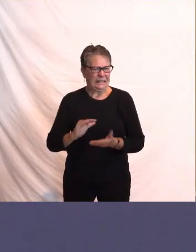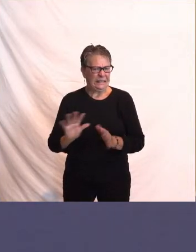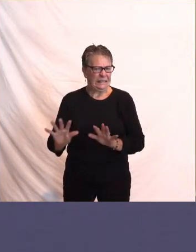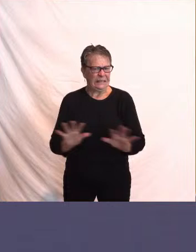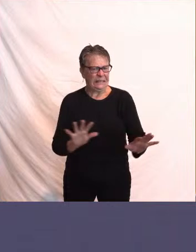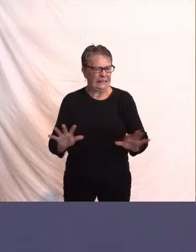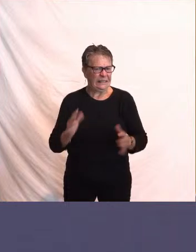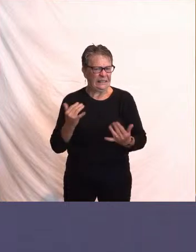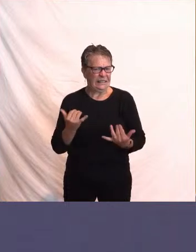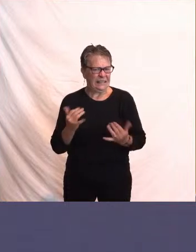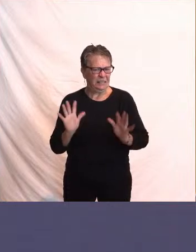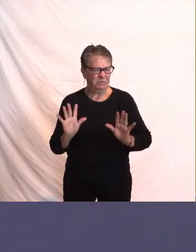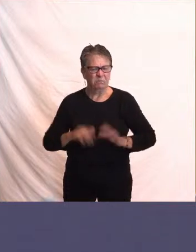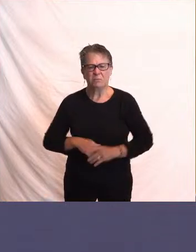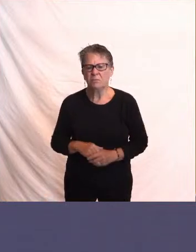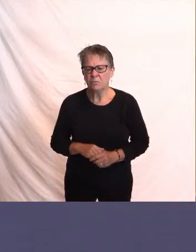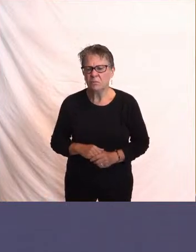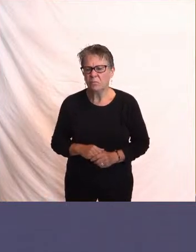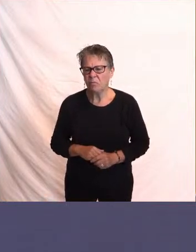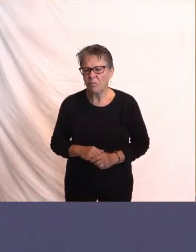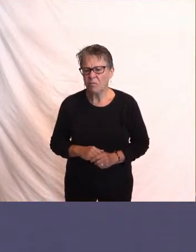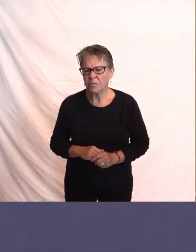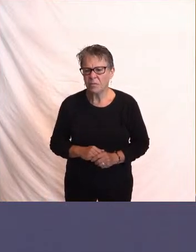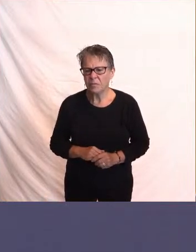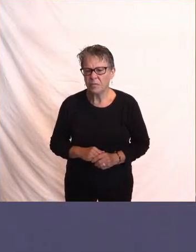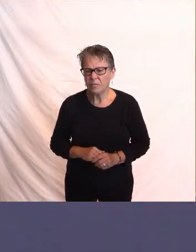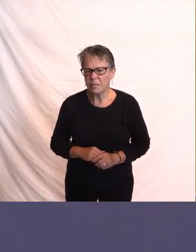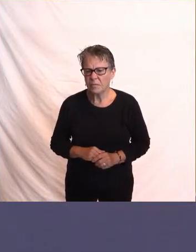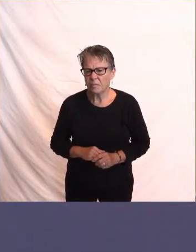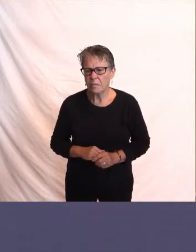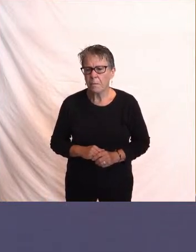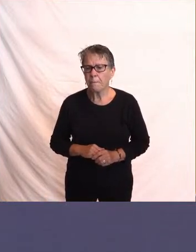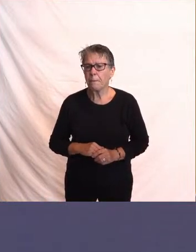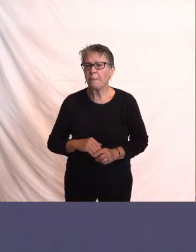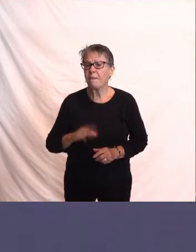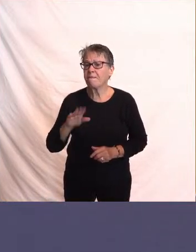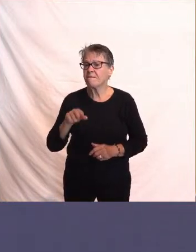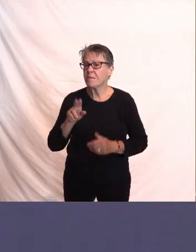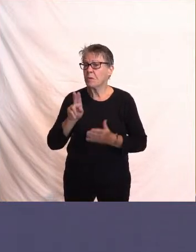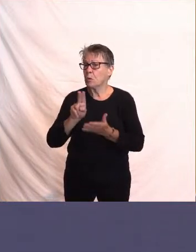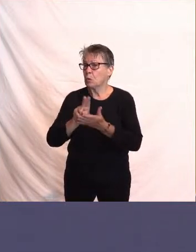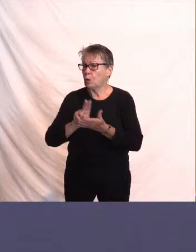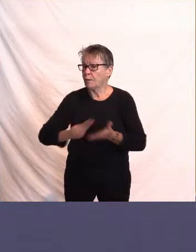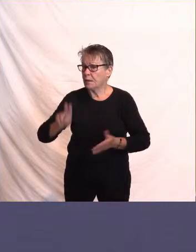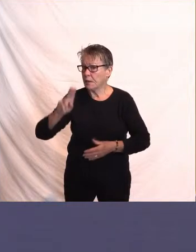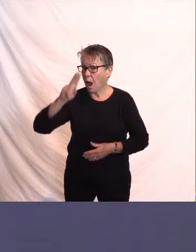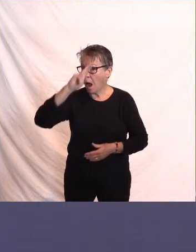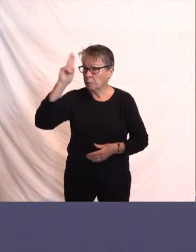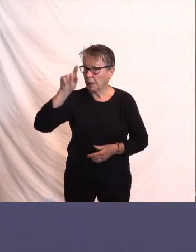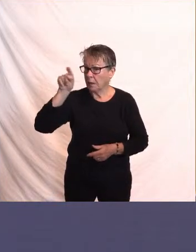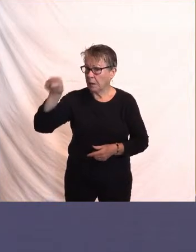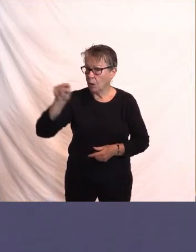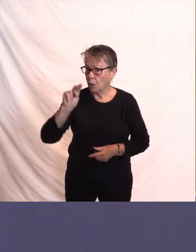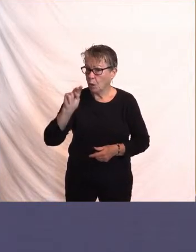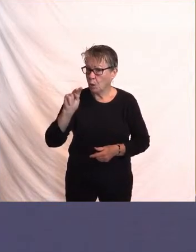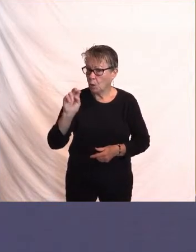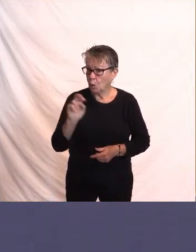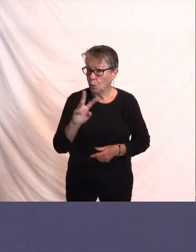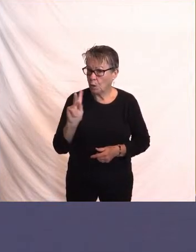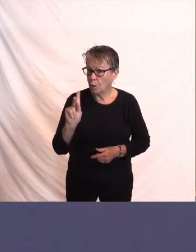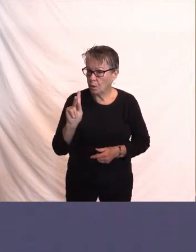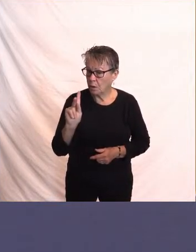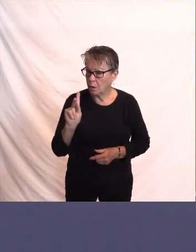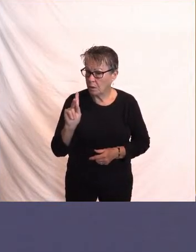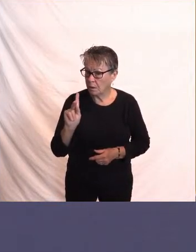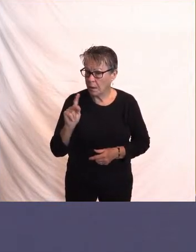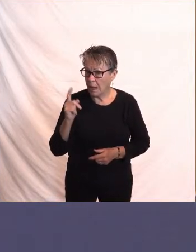and I were together on shot number 1, University Hospital in Newark, to think that we were able to go from there. By the way, doing the press